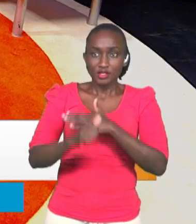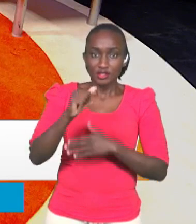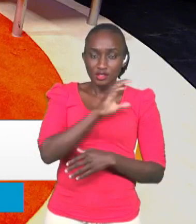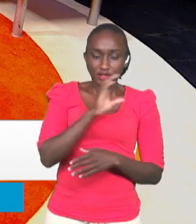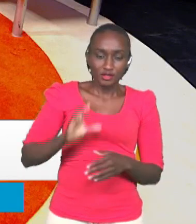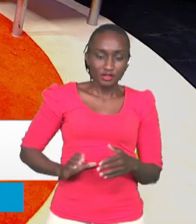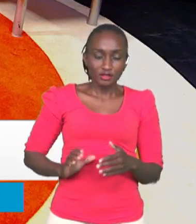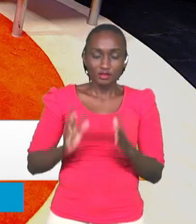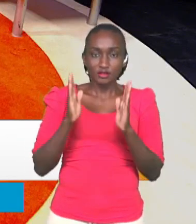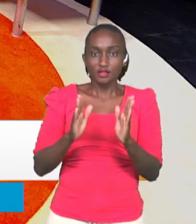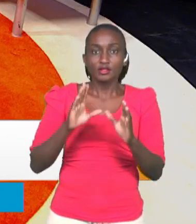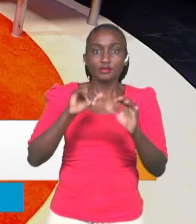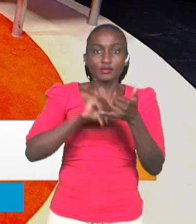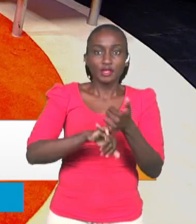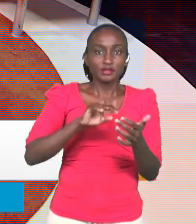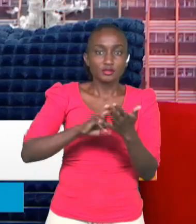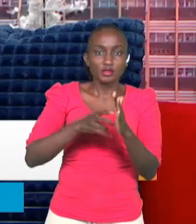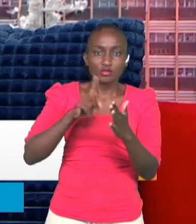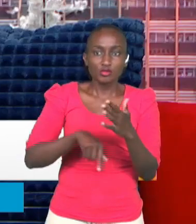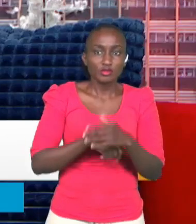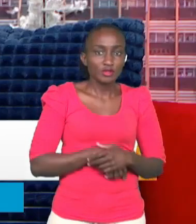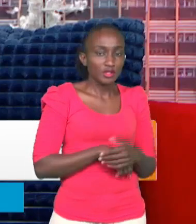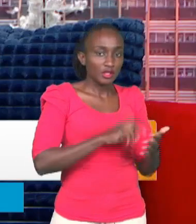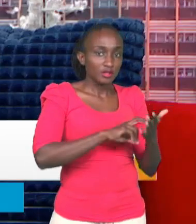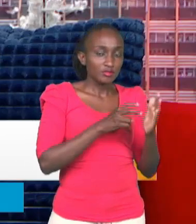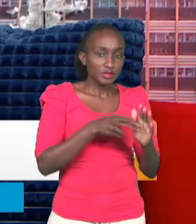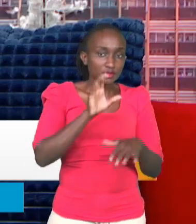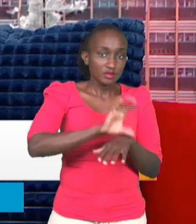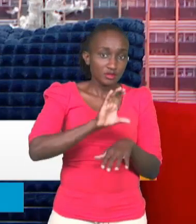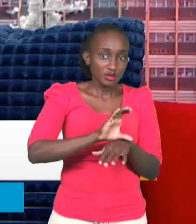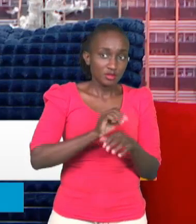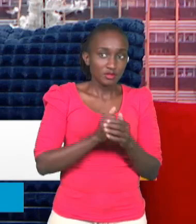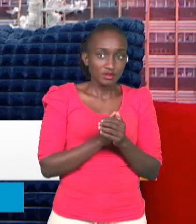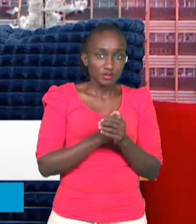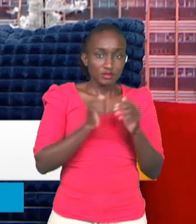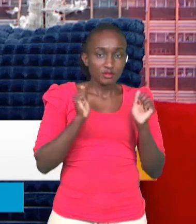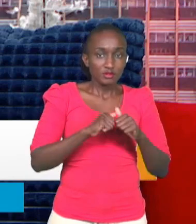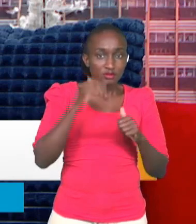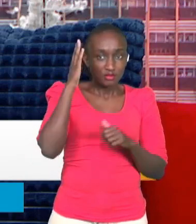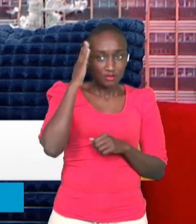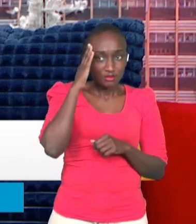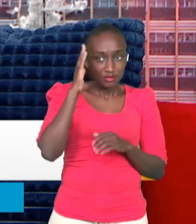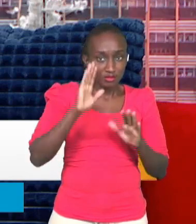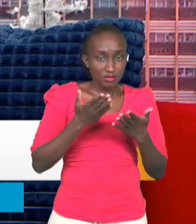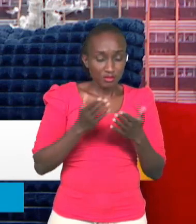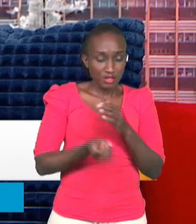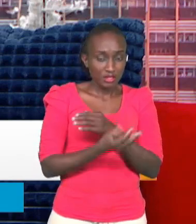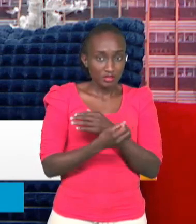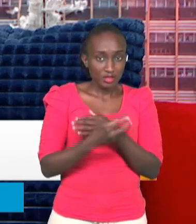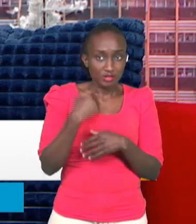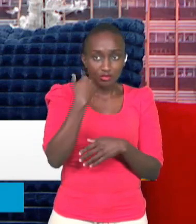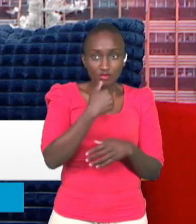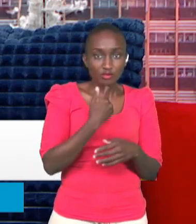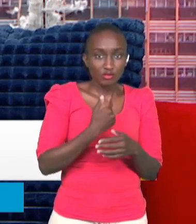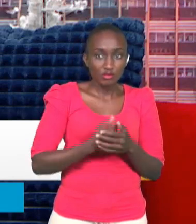marriage. What does it mean? It basically means that the church now can determine or define who